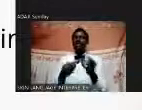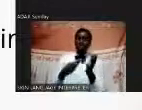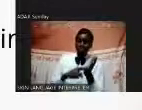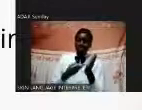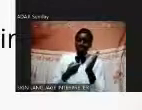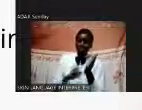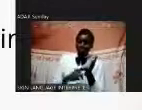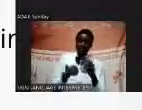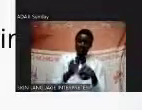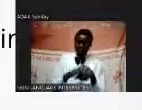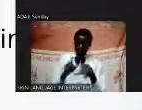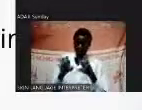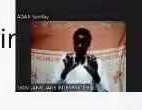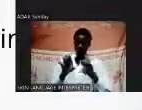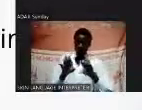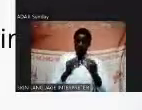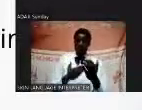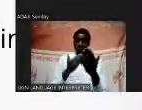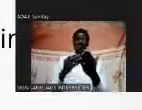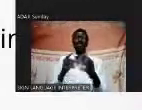apart, sometimes